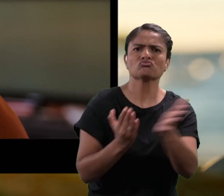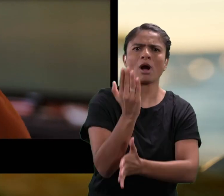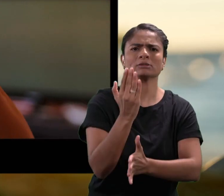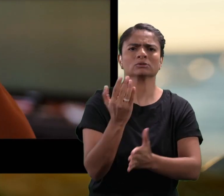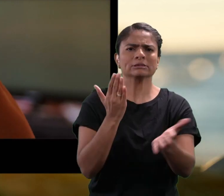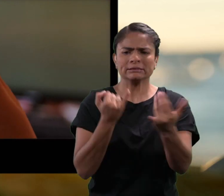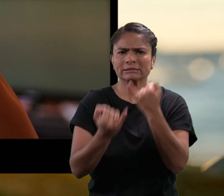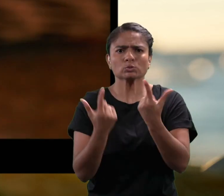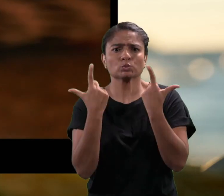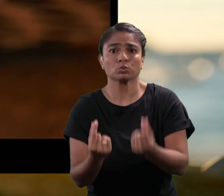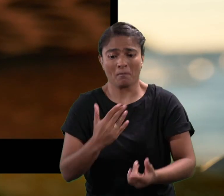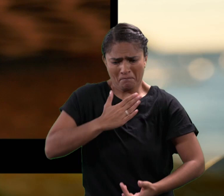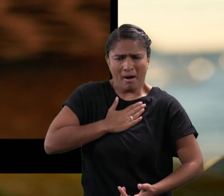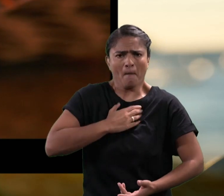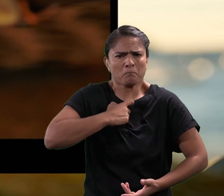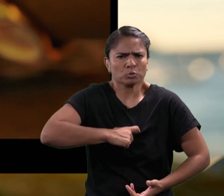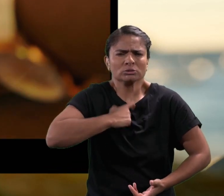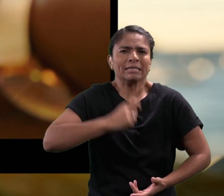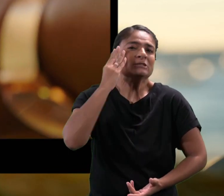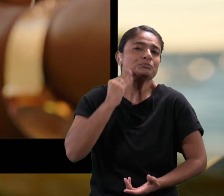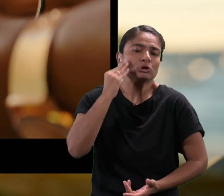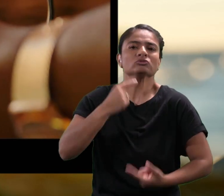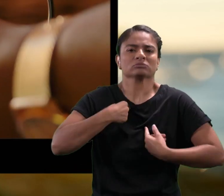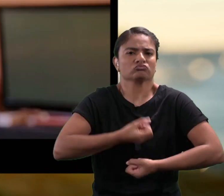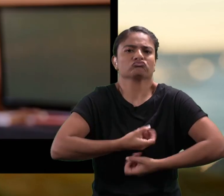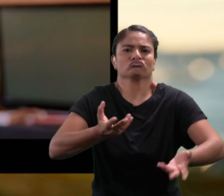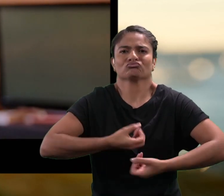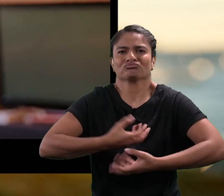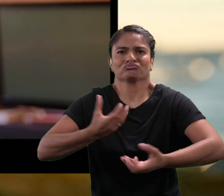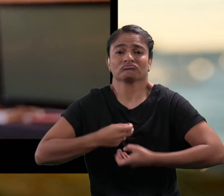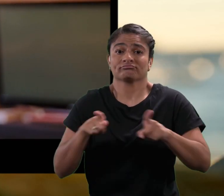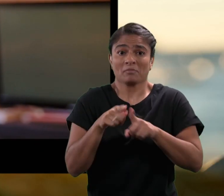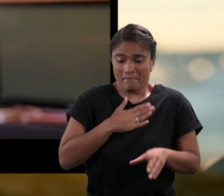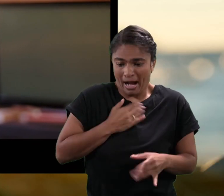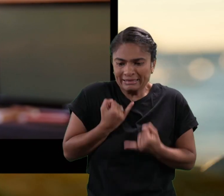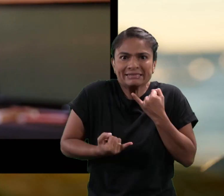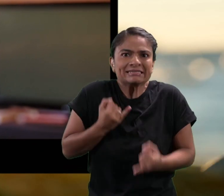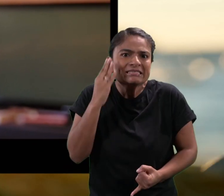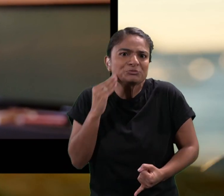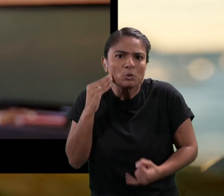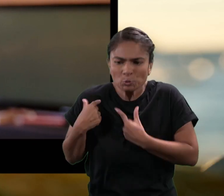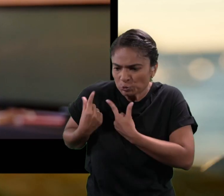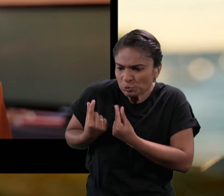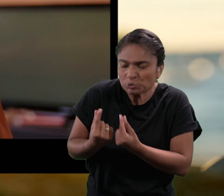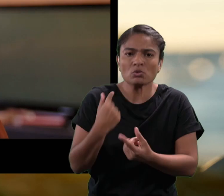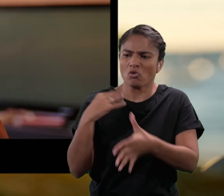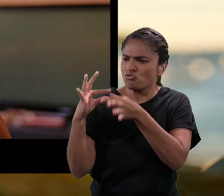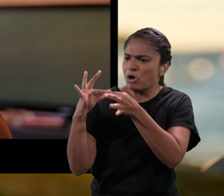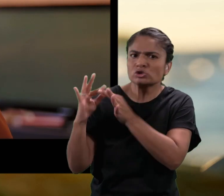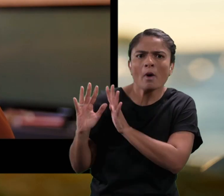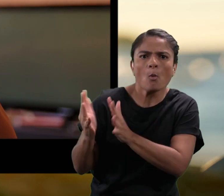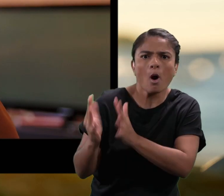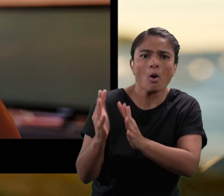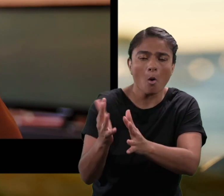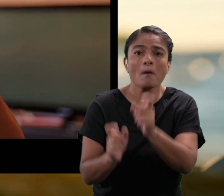and that's where I share more of my personal experiences, especially like my sexual experiences,